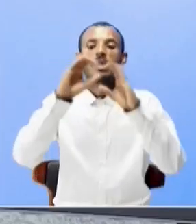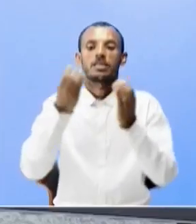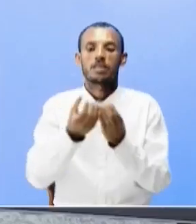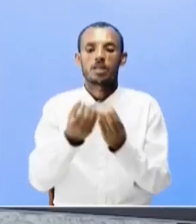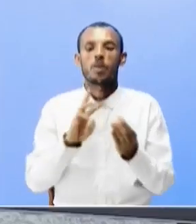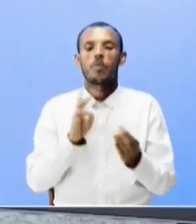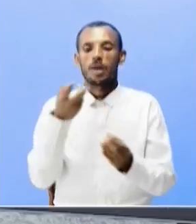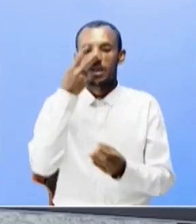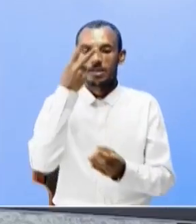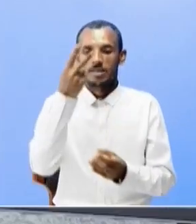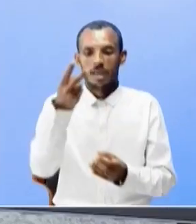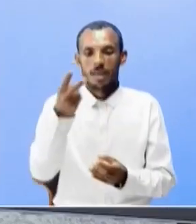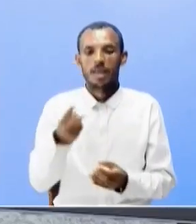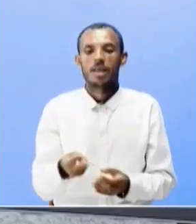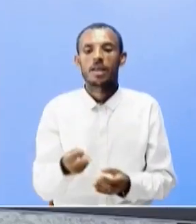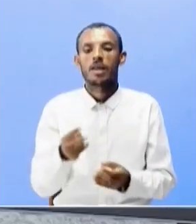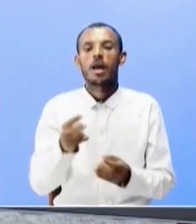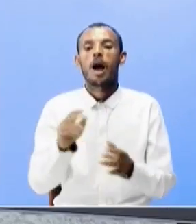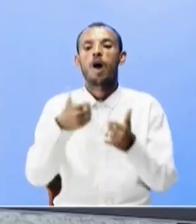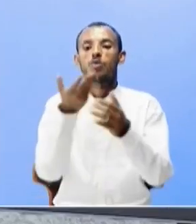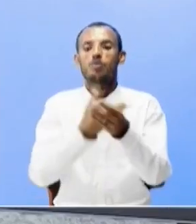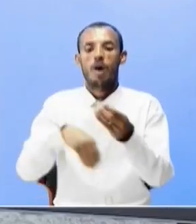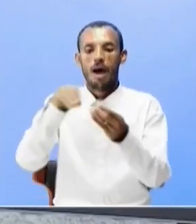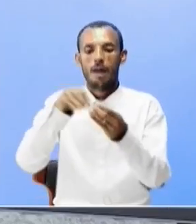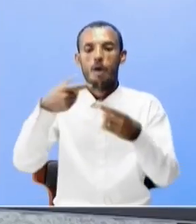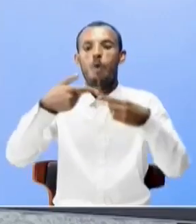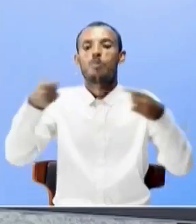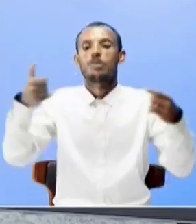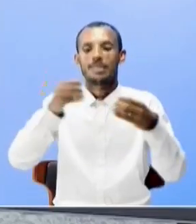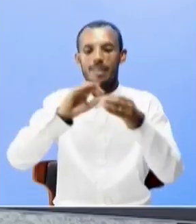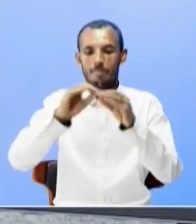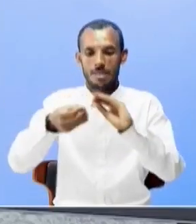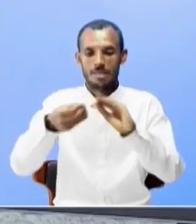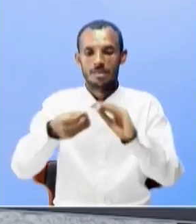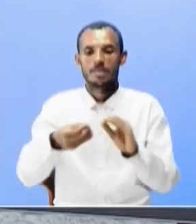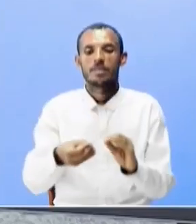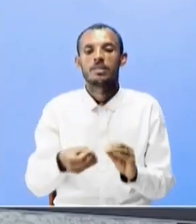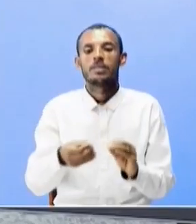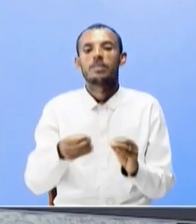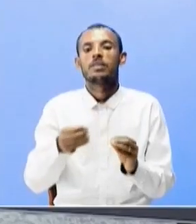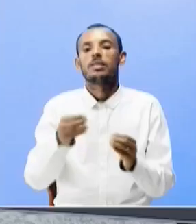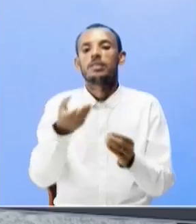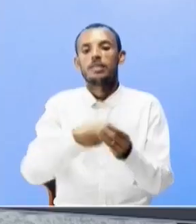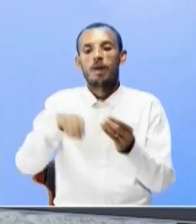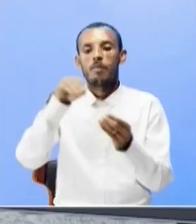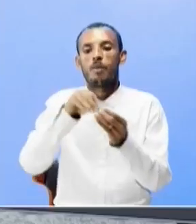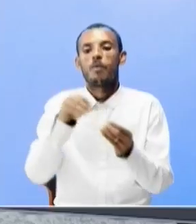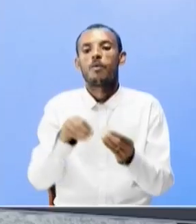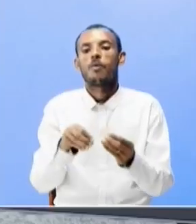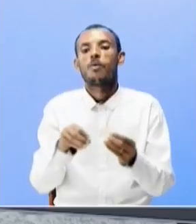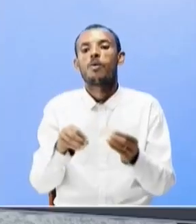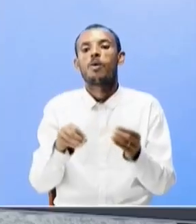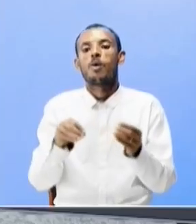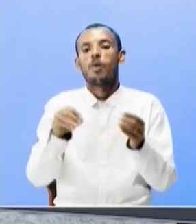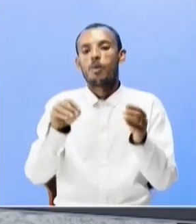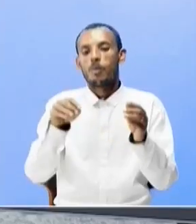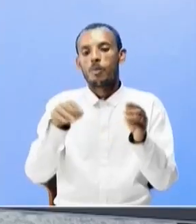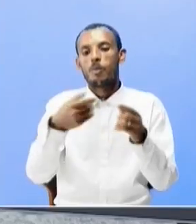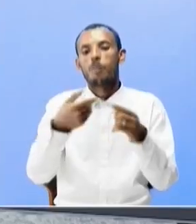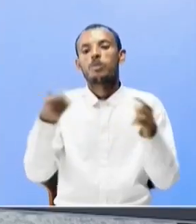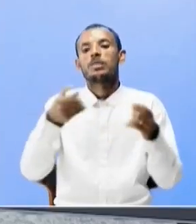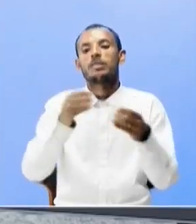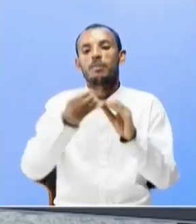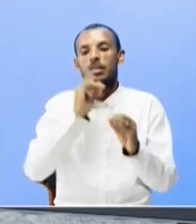seen how to add two opposite numbers. We said the sum of two opposite numbers is always 0.